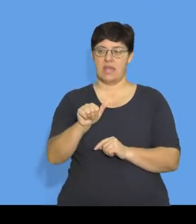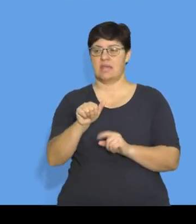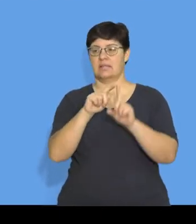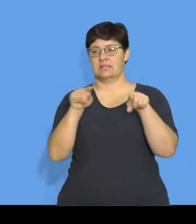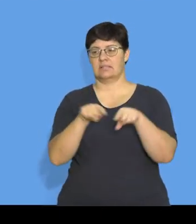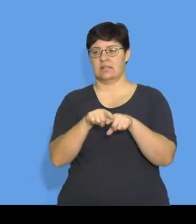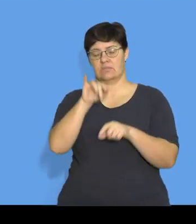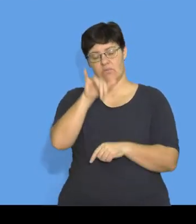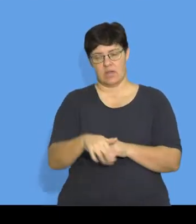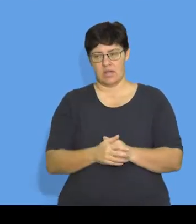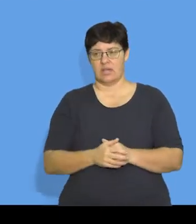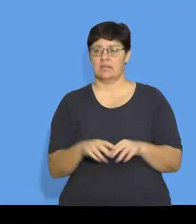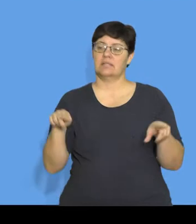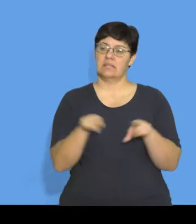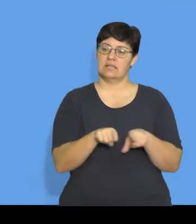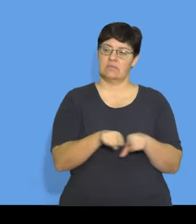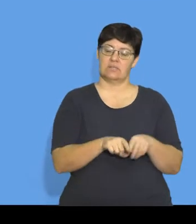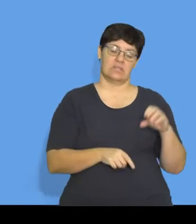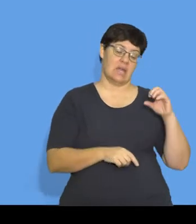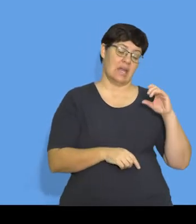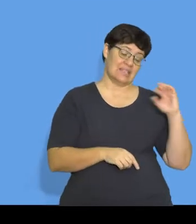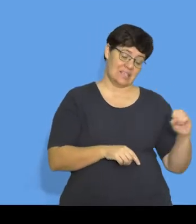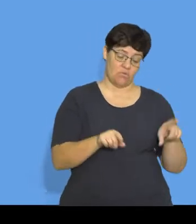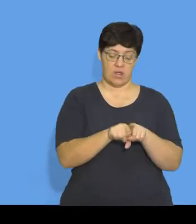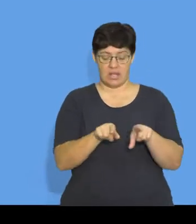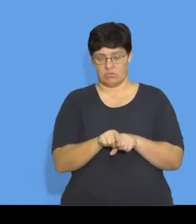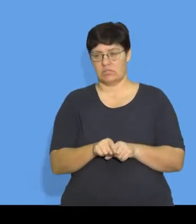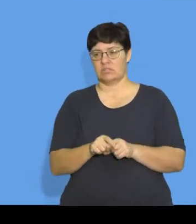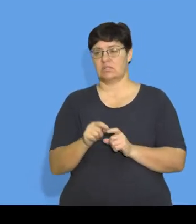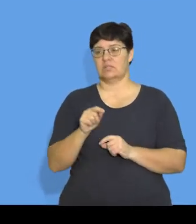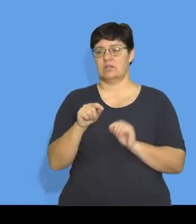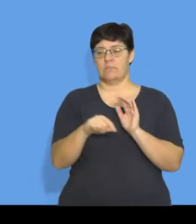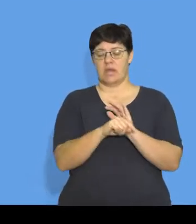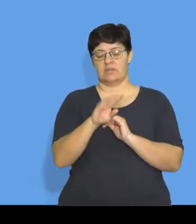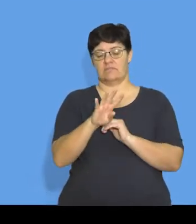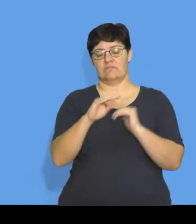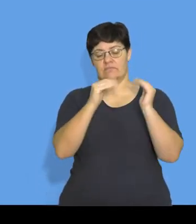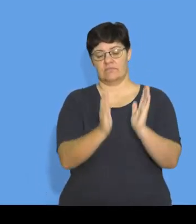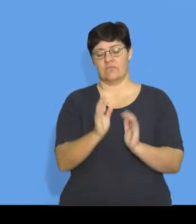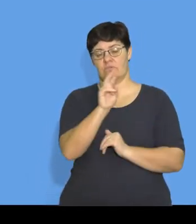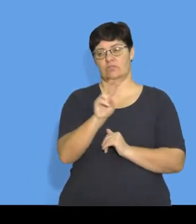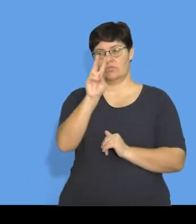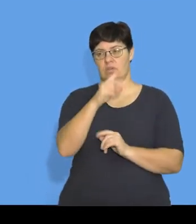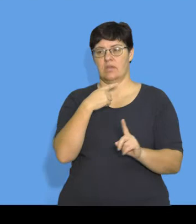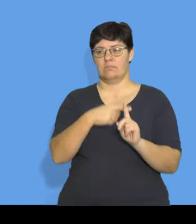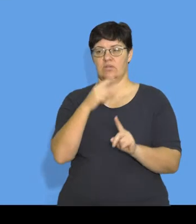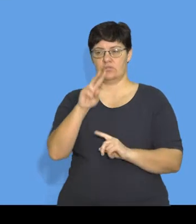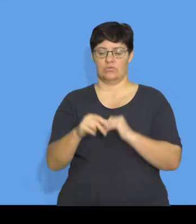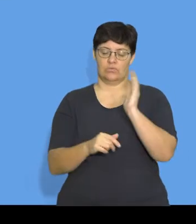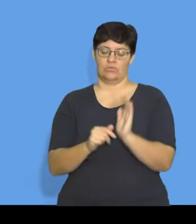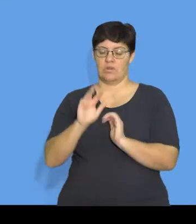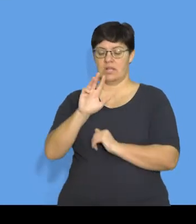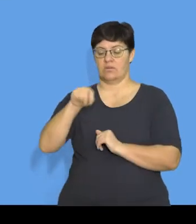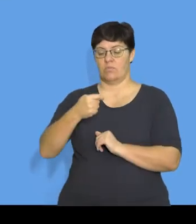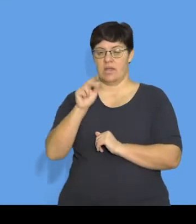that's 0. And this is minus 4 squared plus 2 times